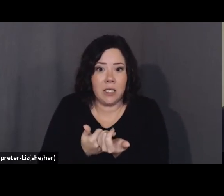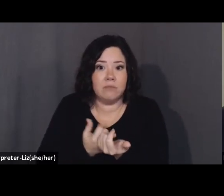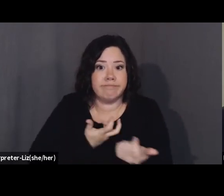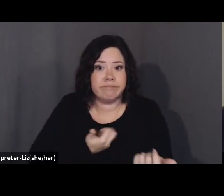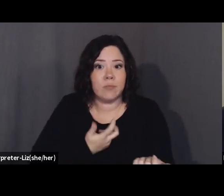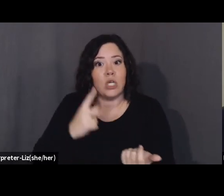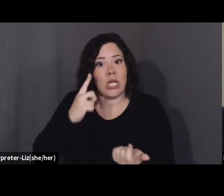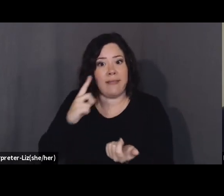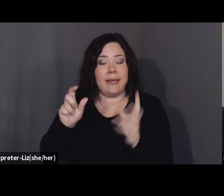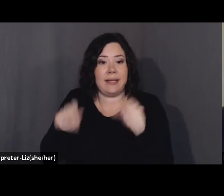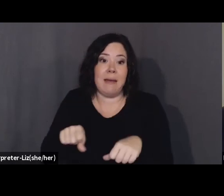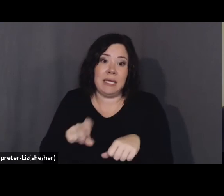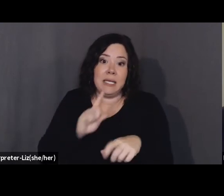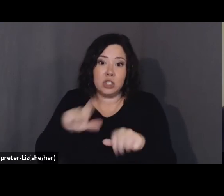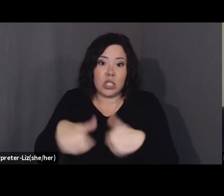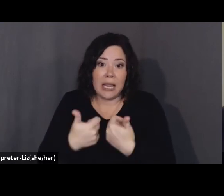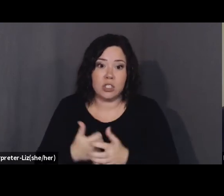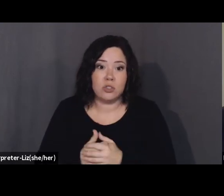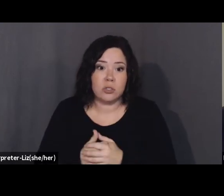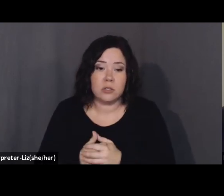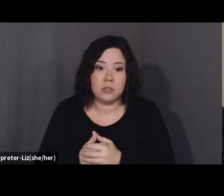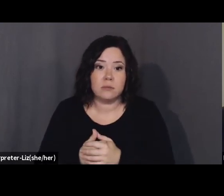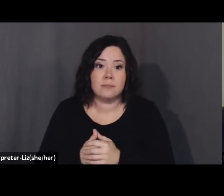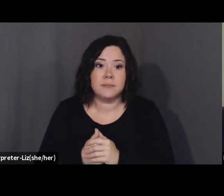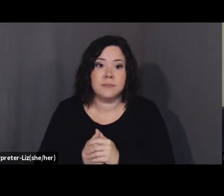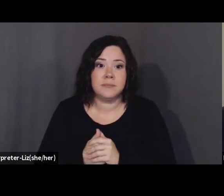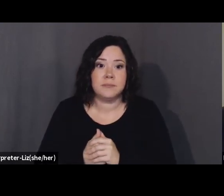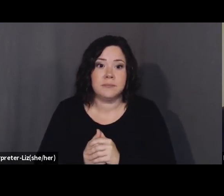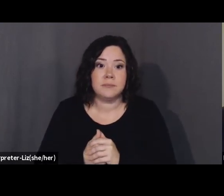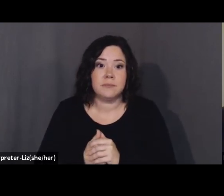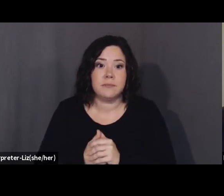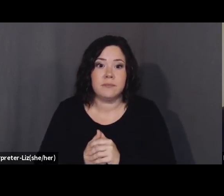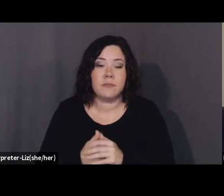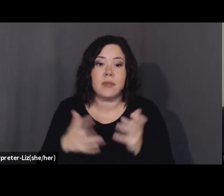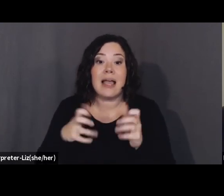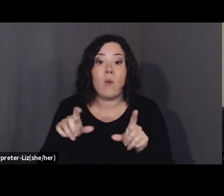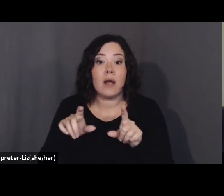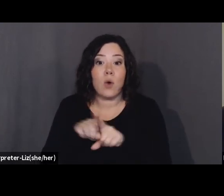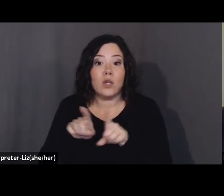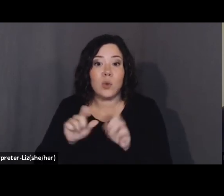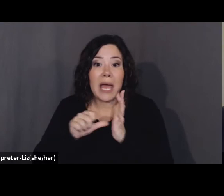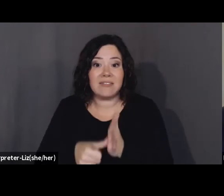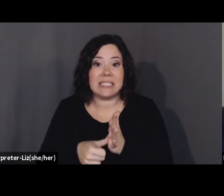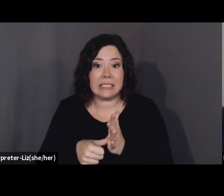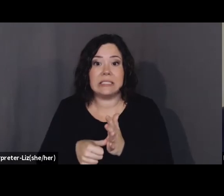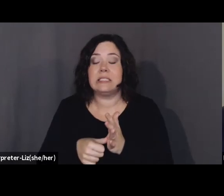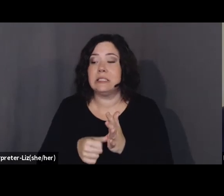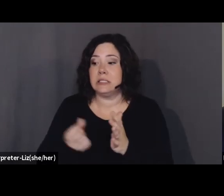imagine can also be really challenging, however, as well. I wanted to also emphasize that we were able to work